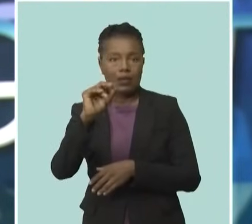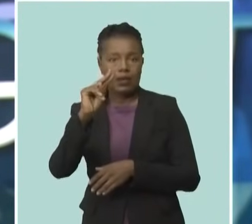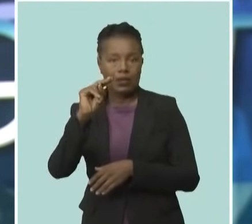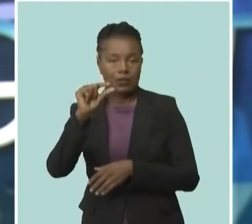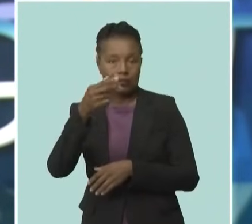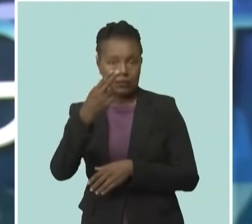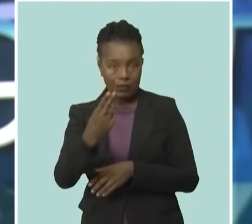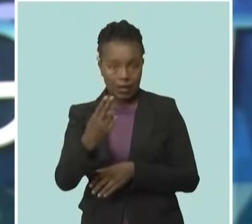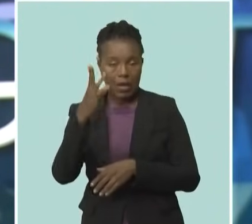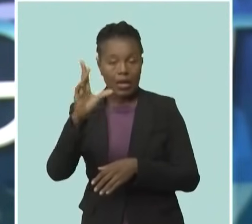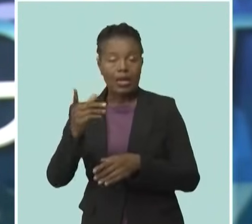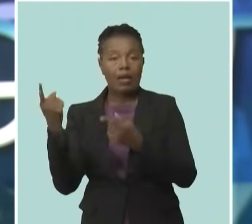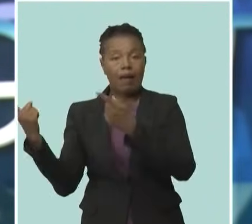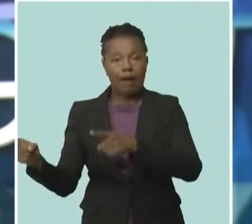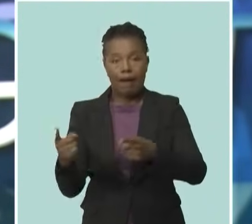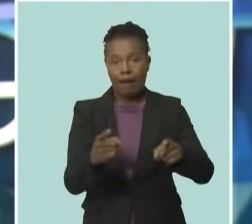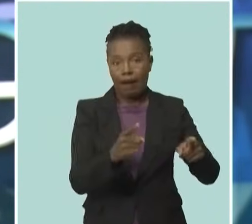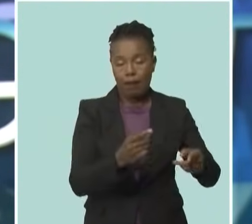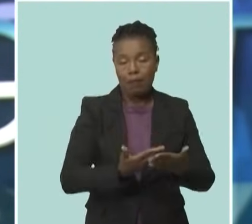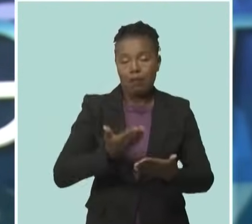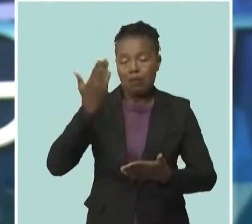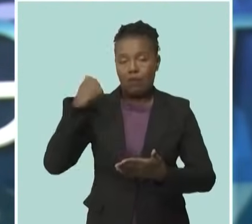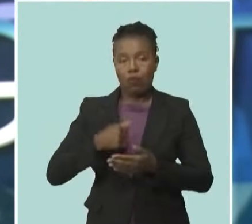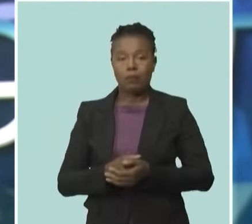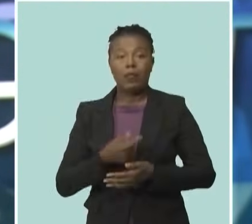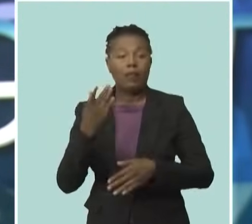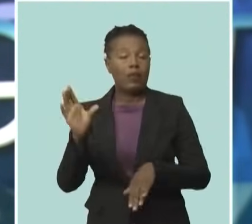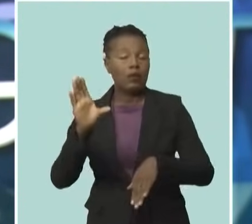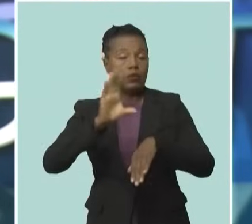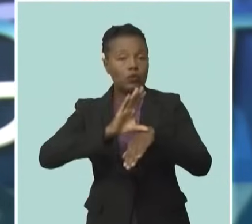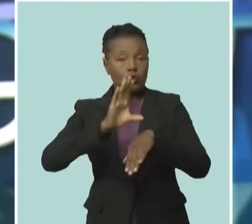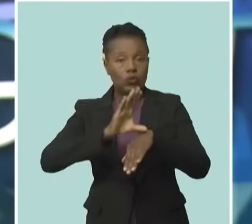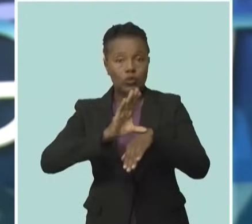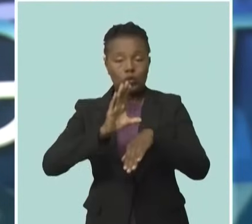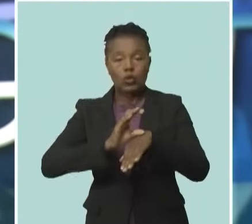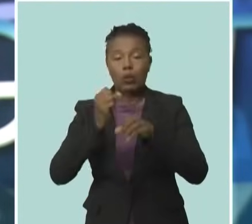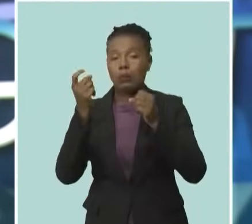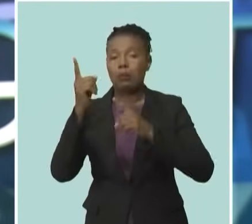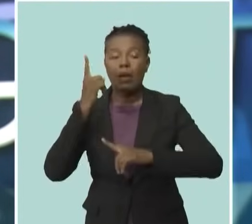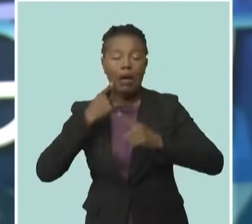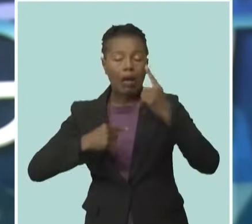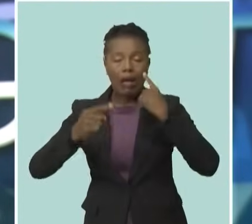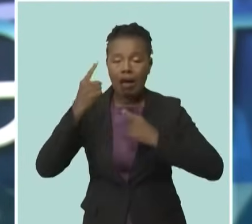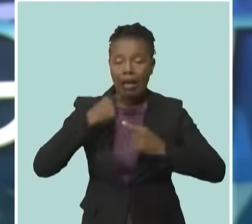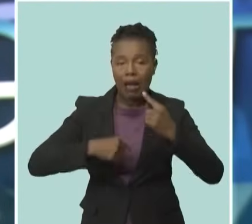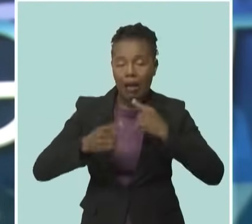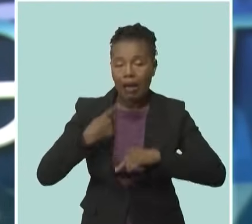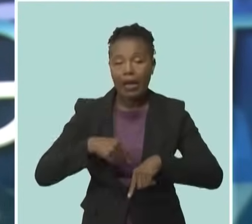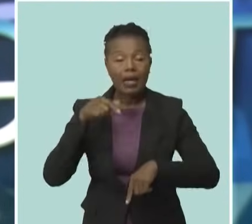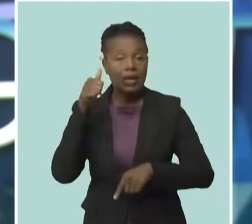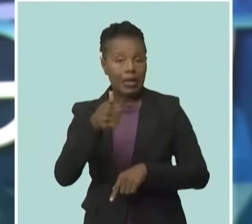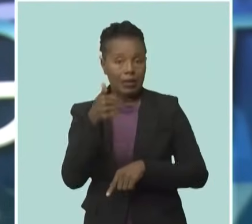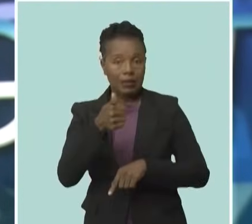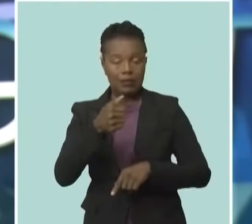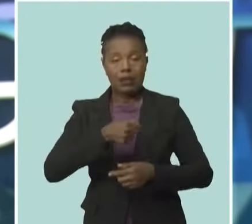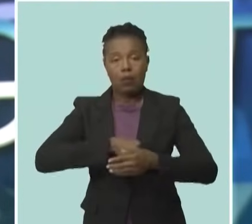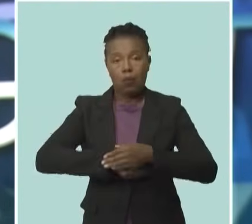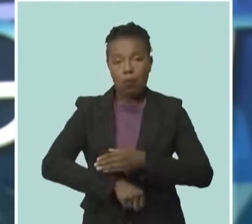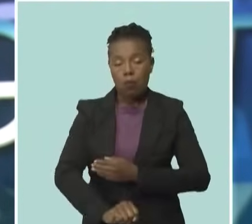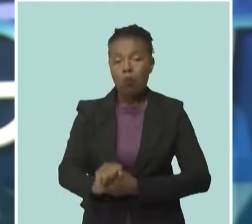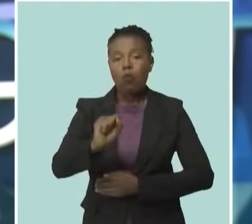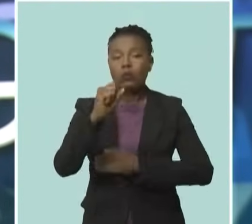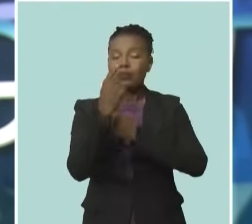career. Tributes flowed at the People's Cathedral Church, where a service of thanksgiving was held for the Guyana-born Caribbean